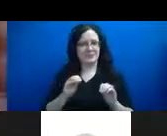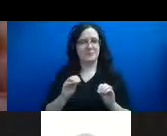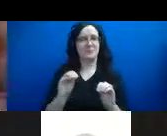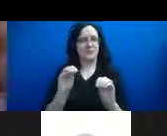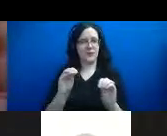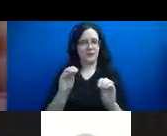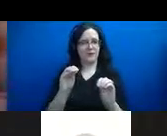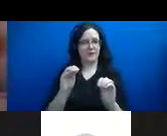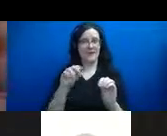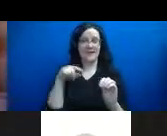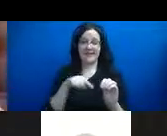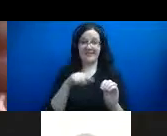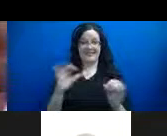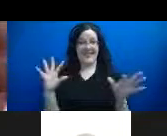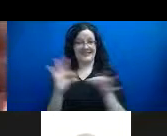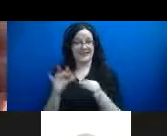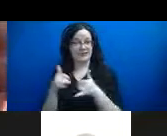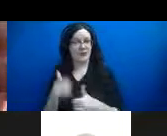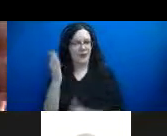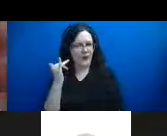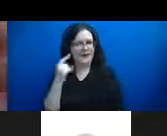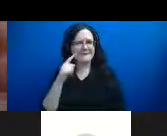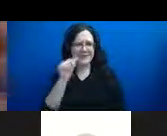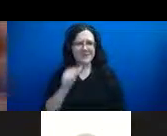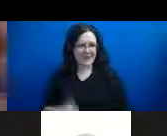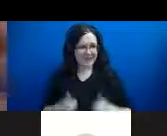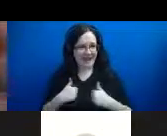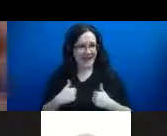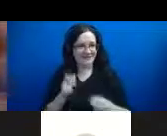to reward to survive, right?